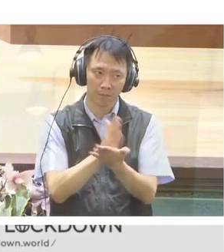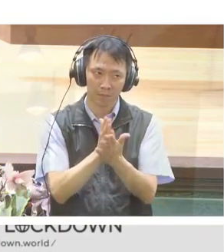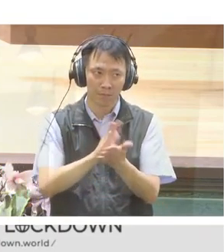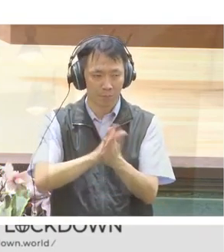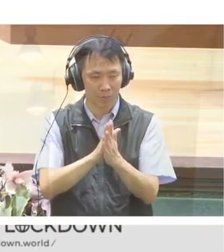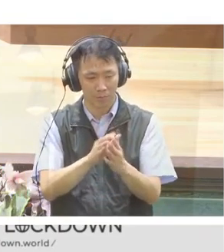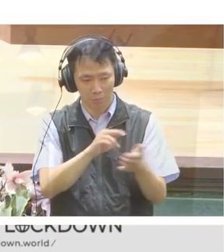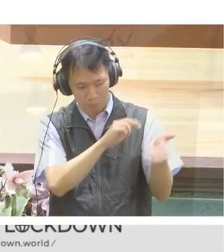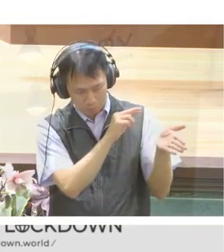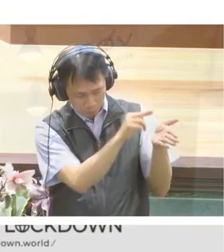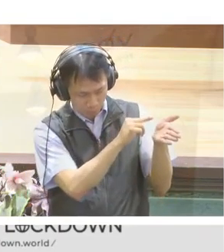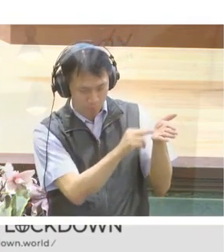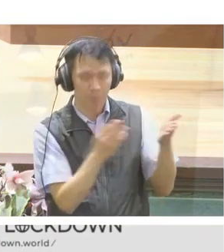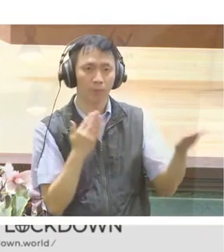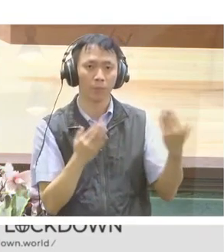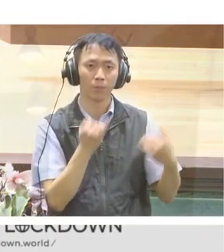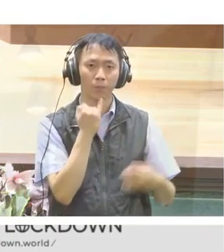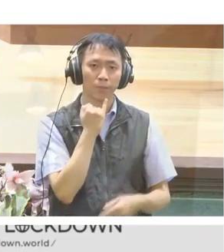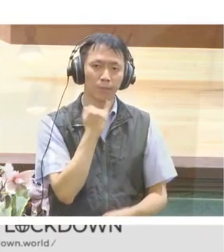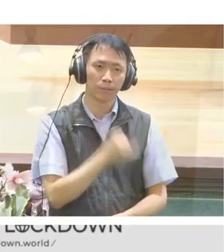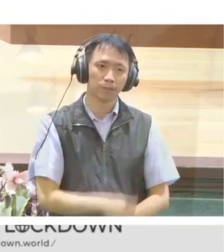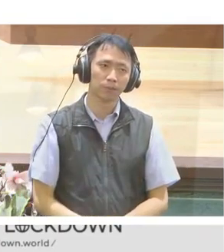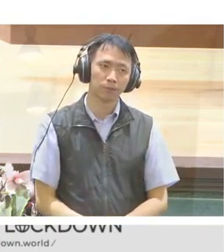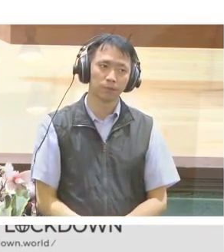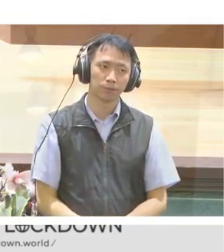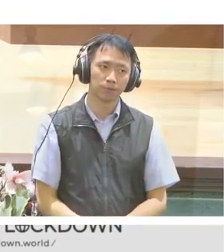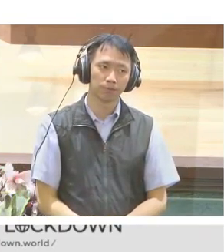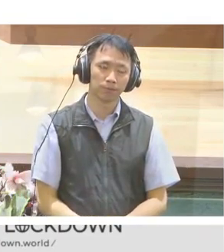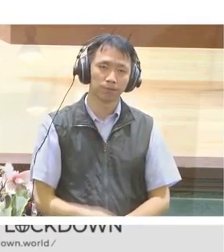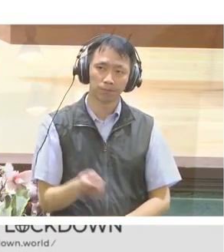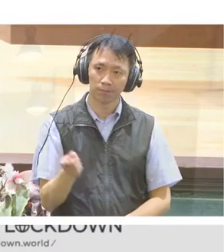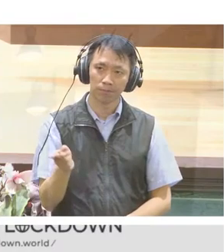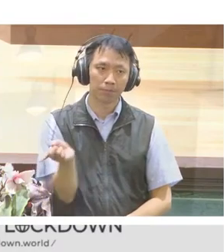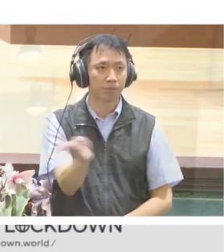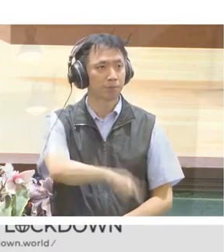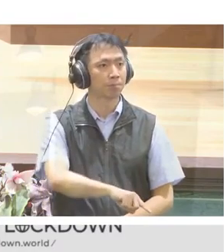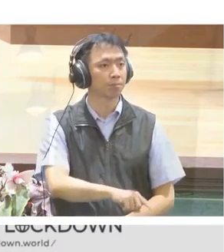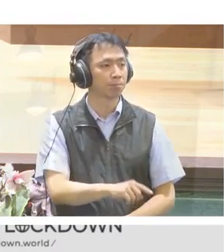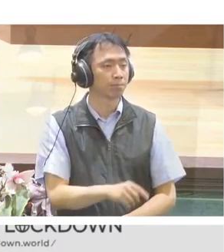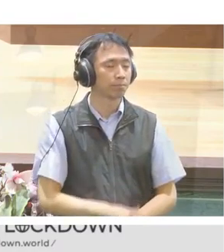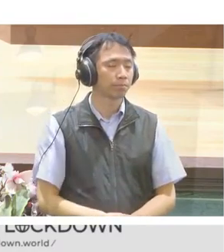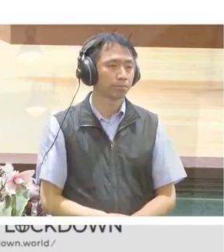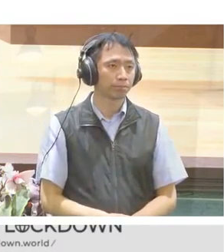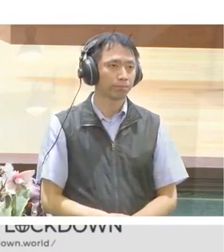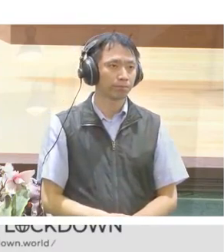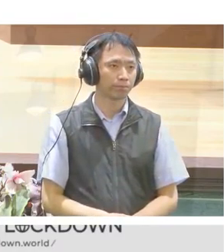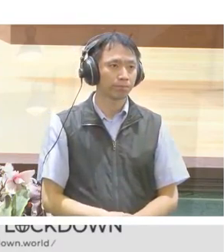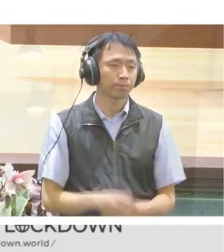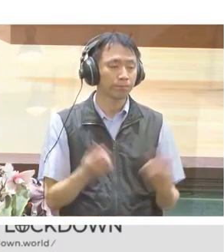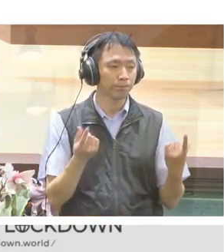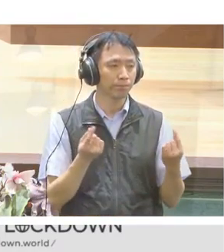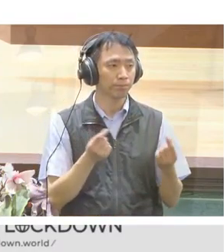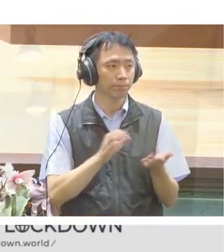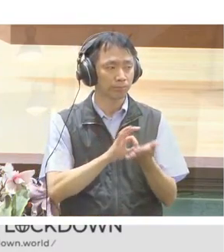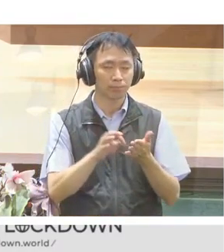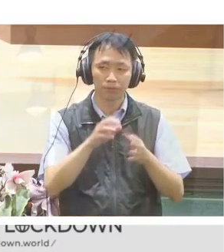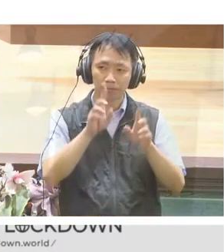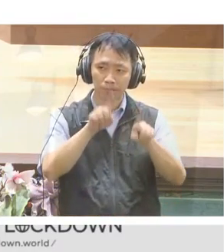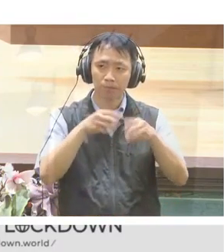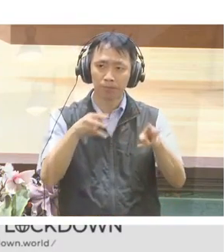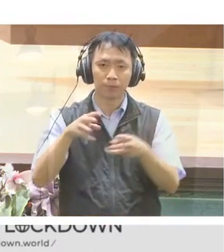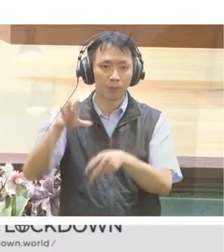Another thing that we're also looking at as well is, and this is just an example contrasting Brazil and Kenya, and what you'll